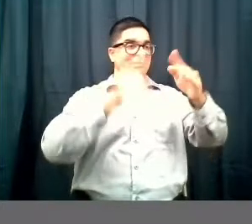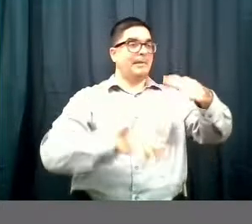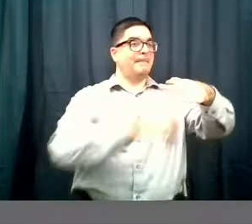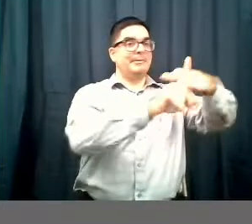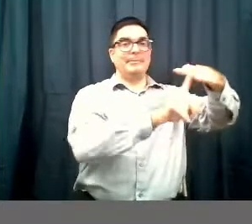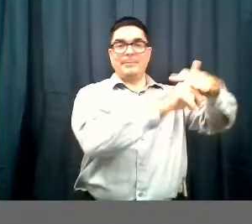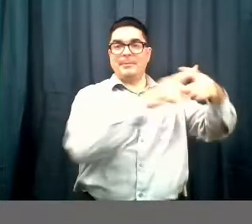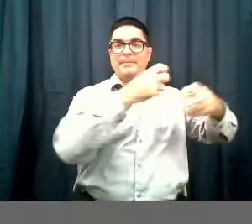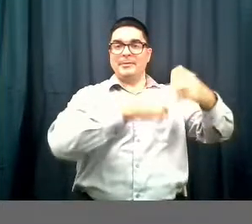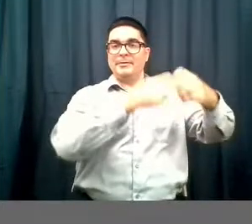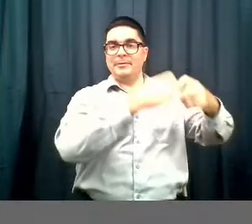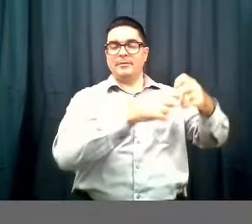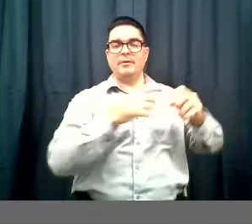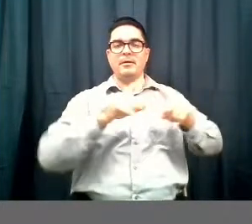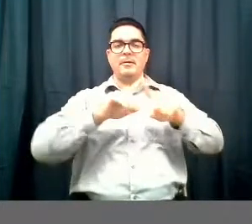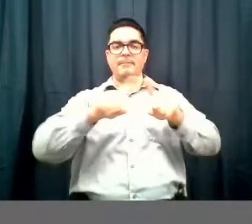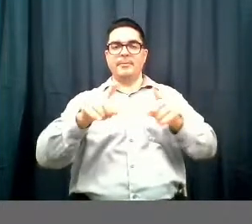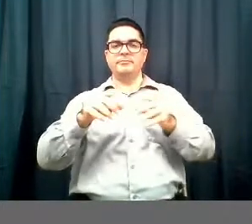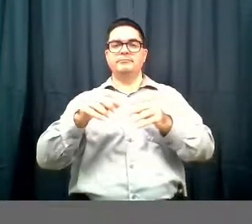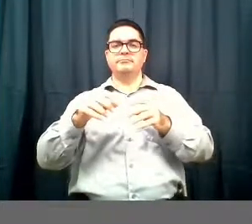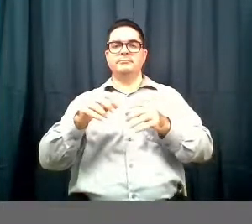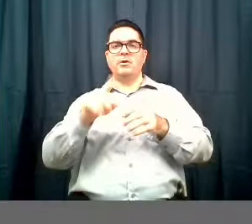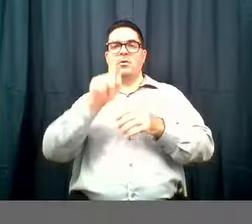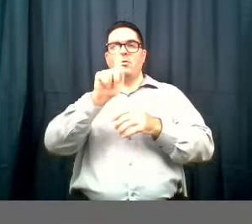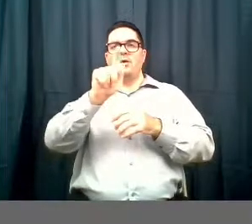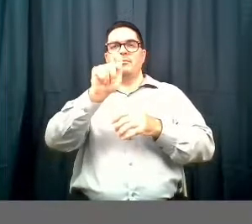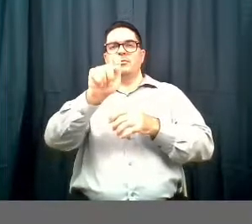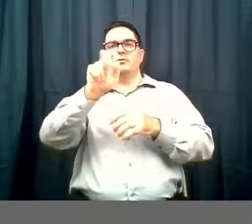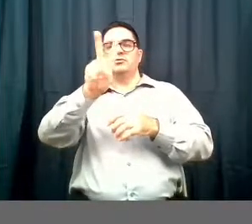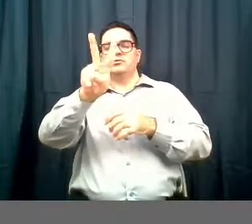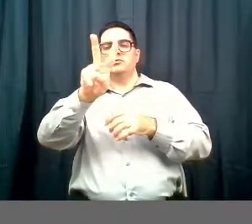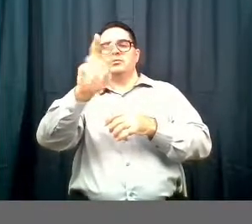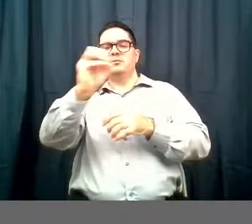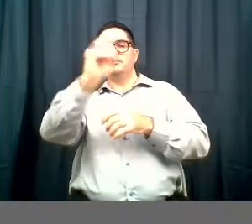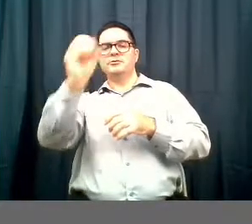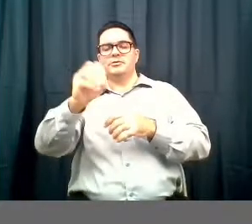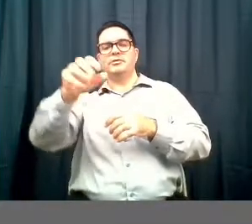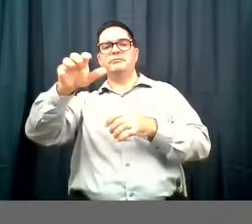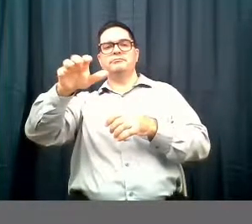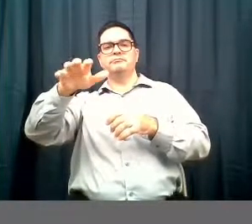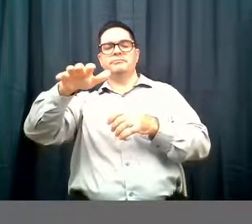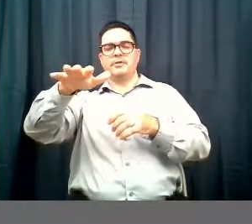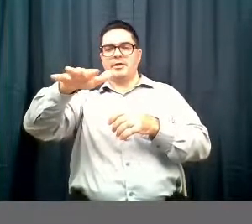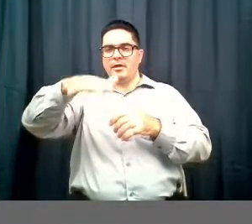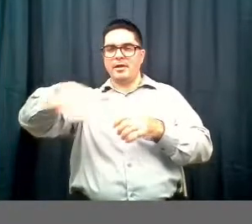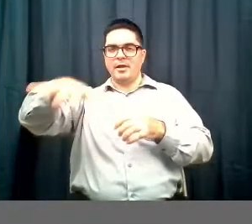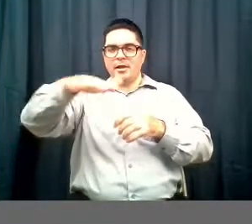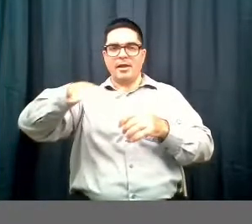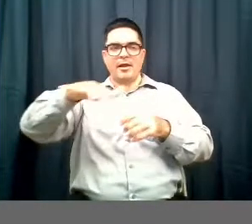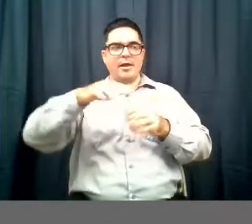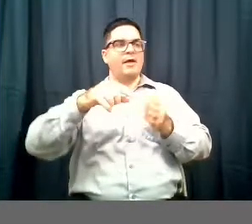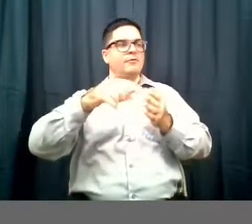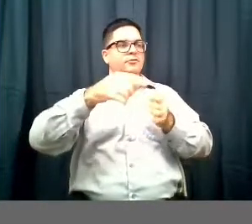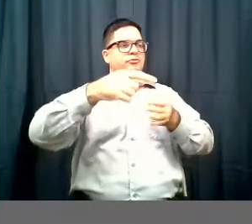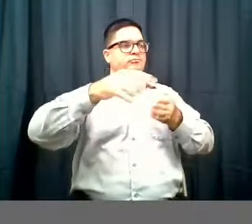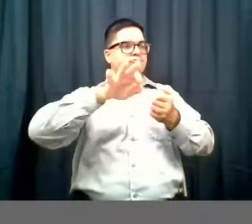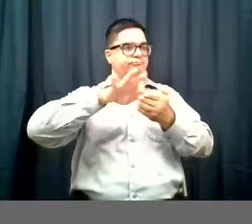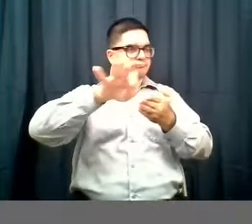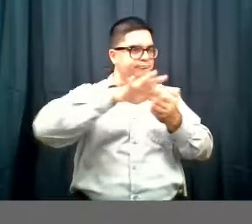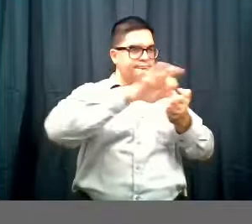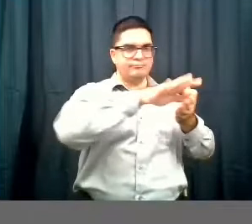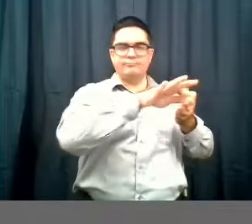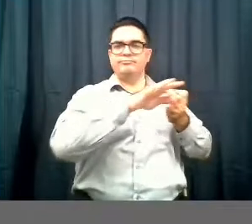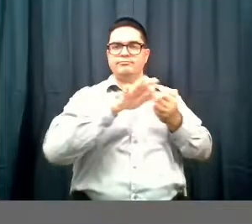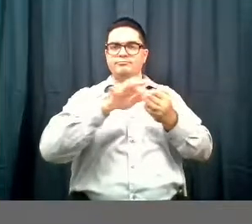underestimated revenue by 1.2% on average when using the most relevant fiscal plan for each year. The one set of forecasts where the board